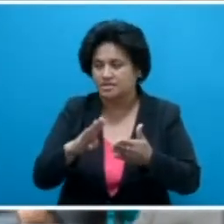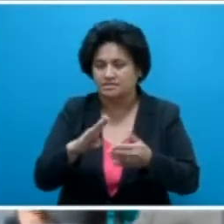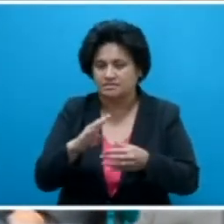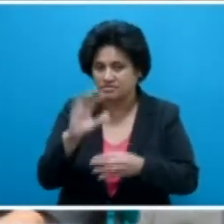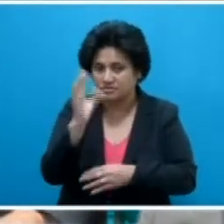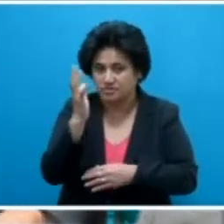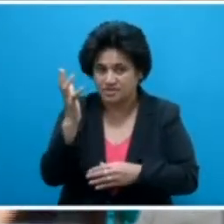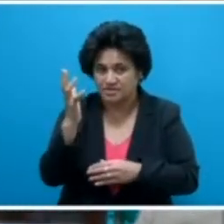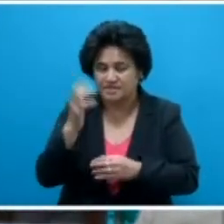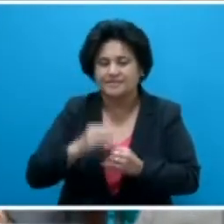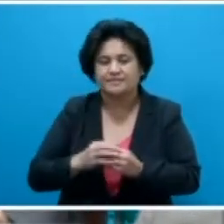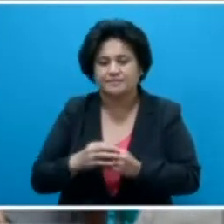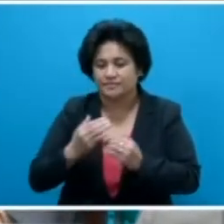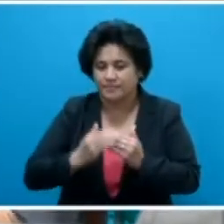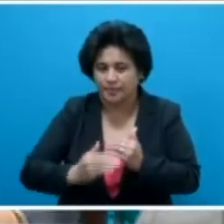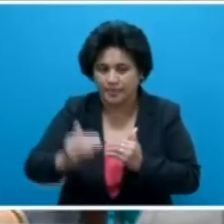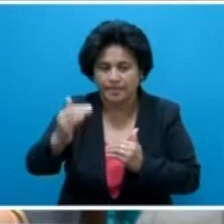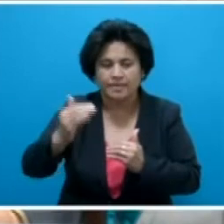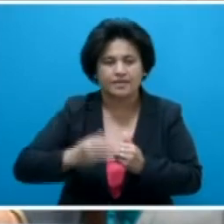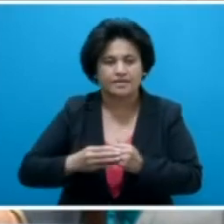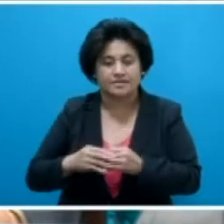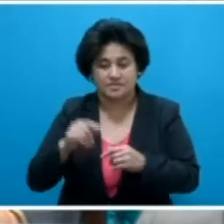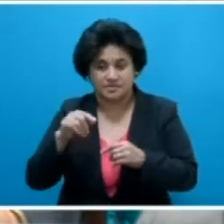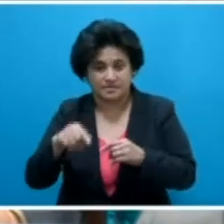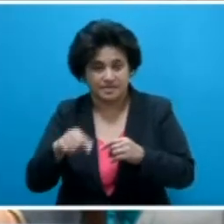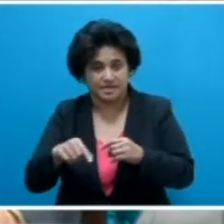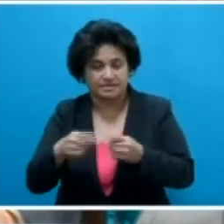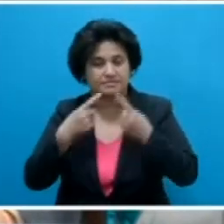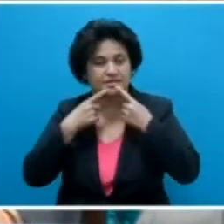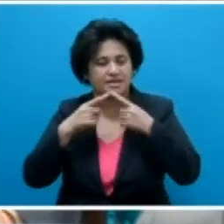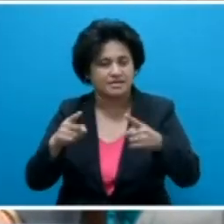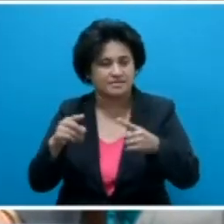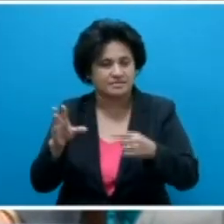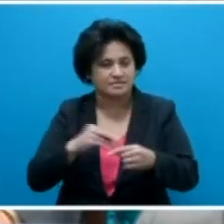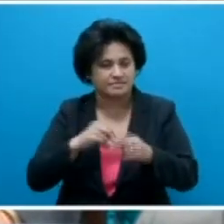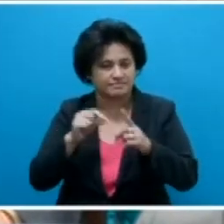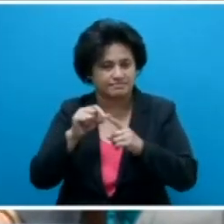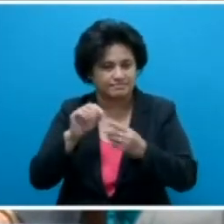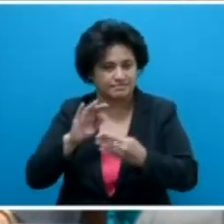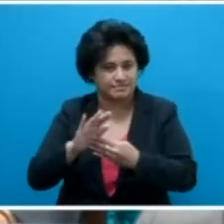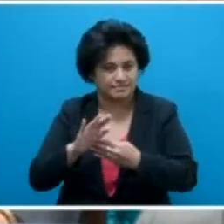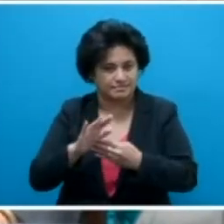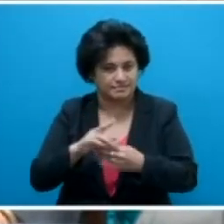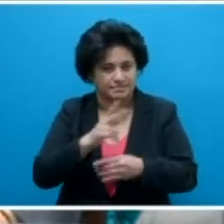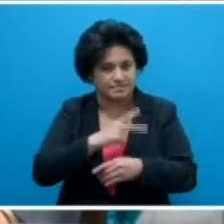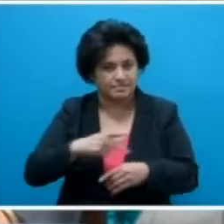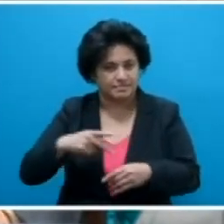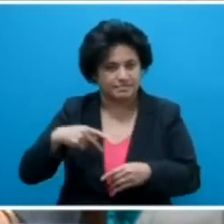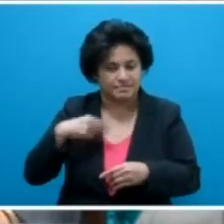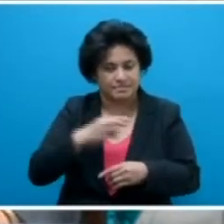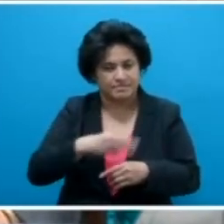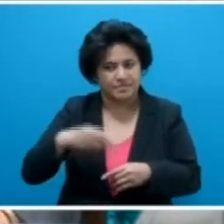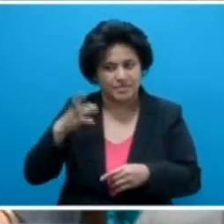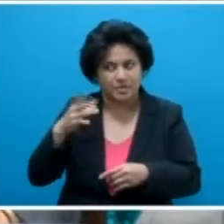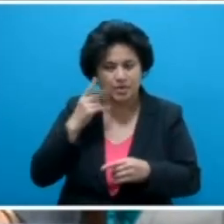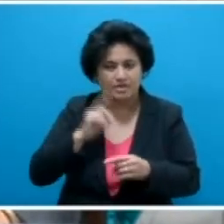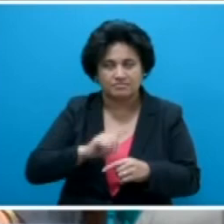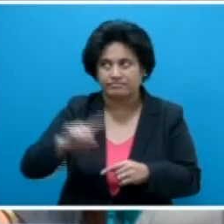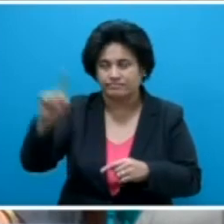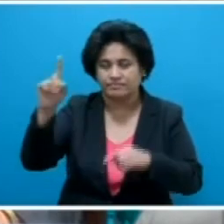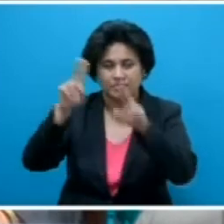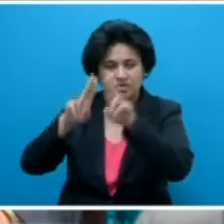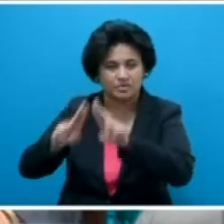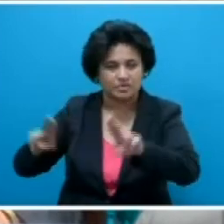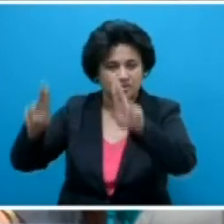This new target was announced by the Prime Minister, Honorable Voreqe Bainimarama, while attending the 2019 United Nations